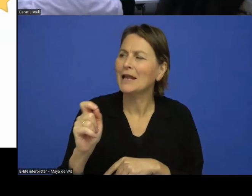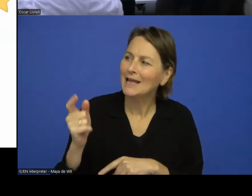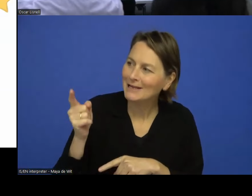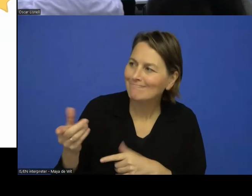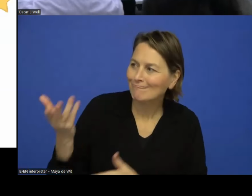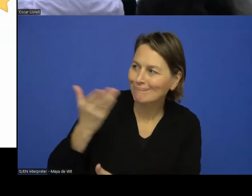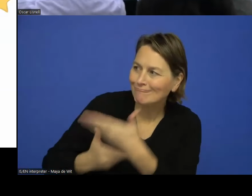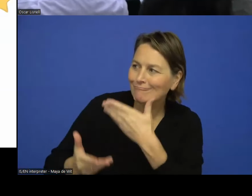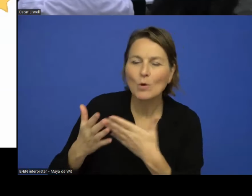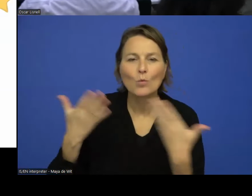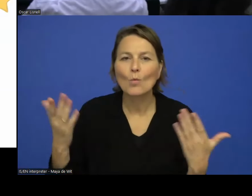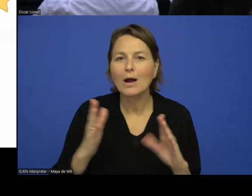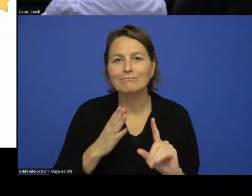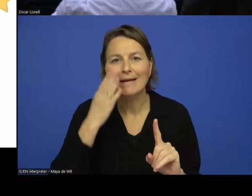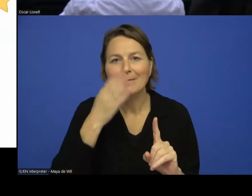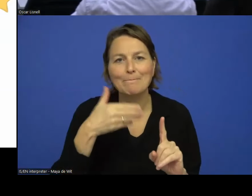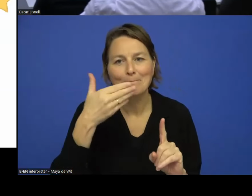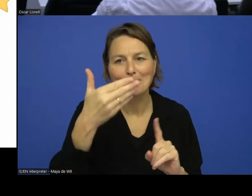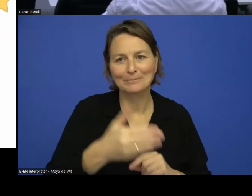to do.